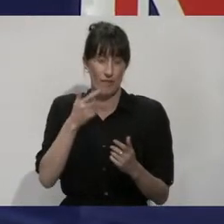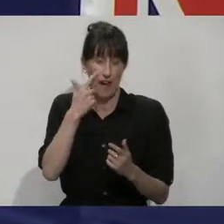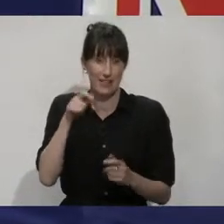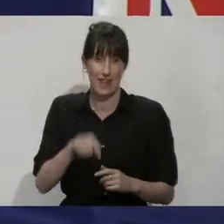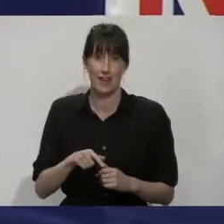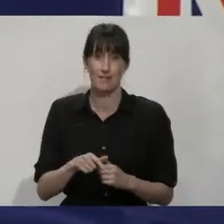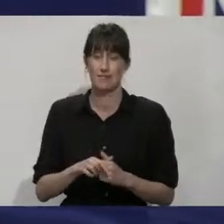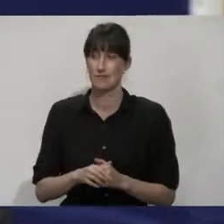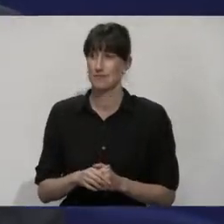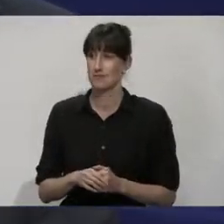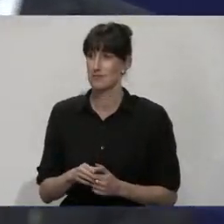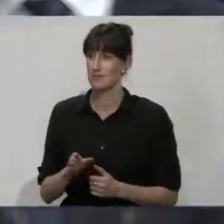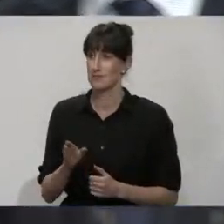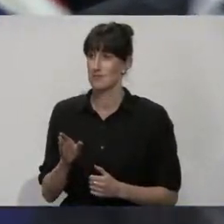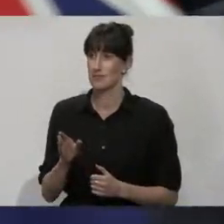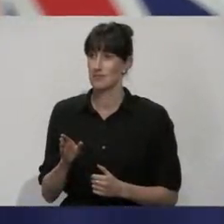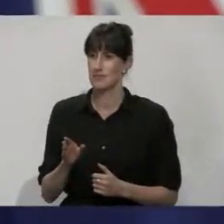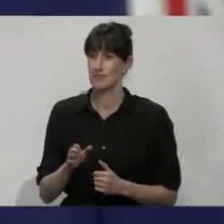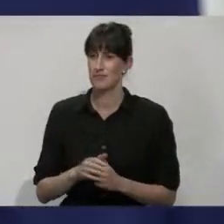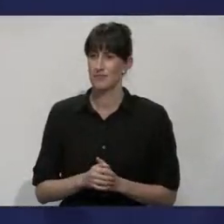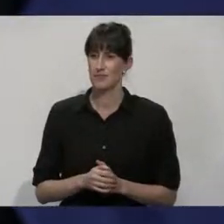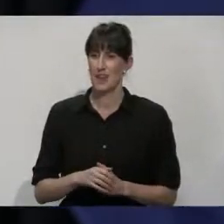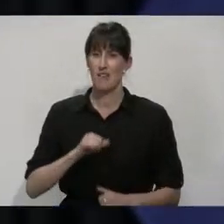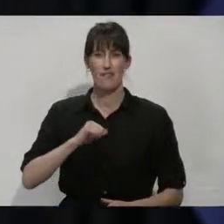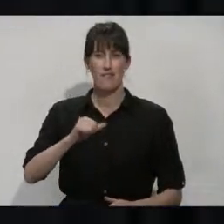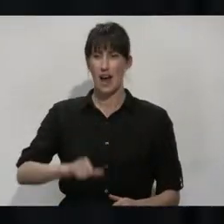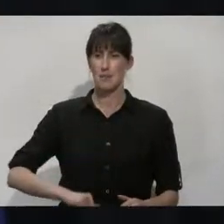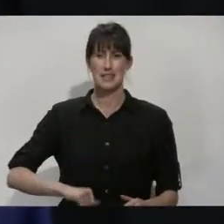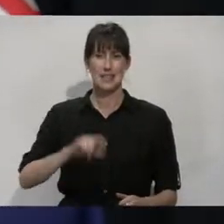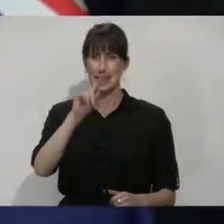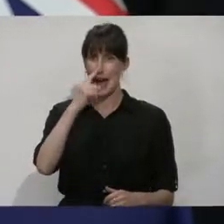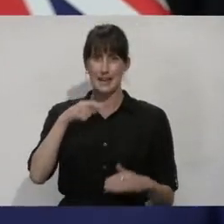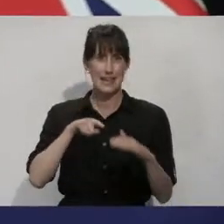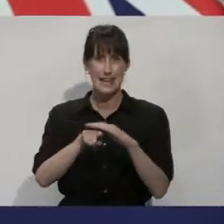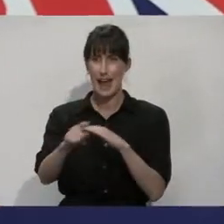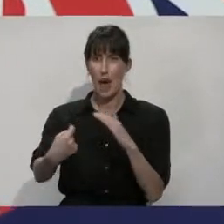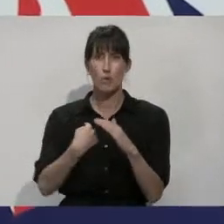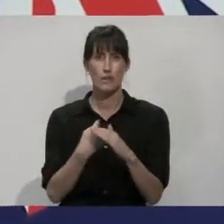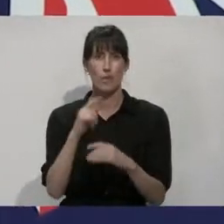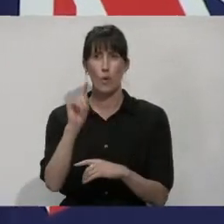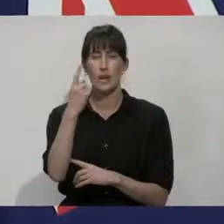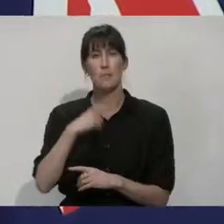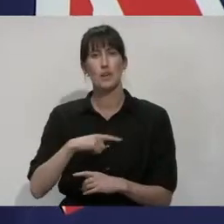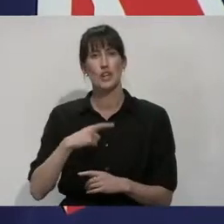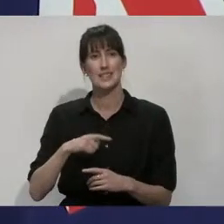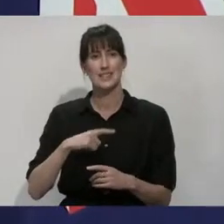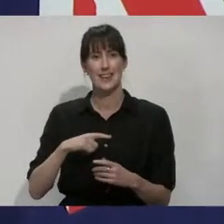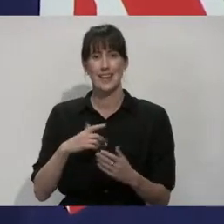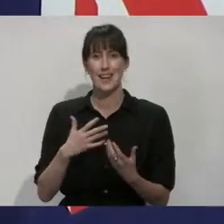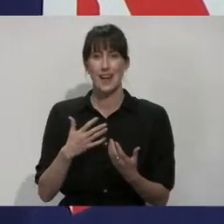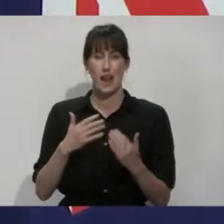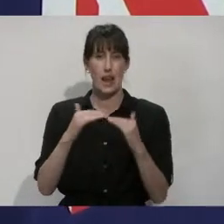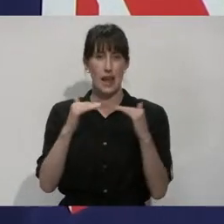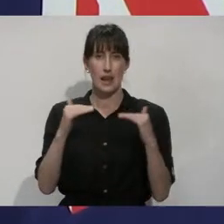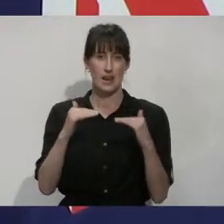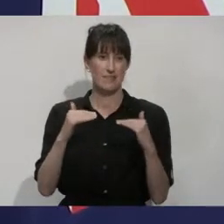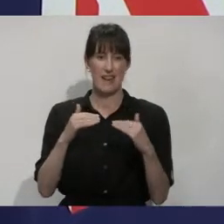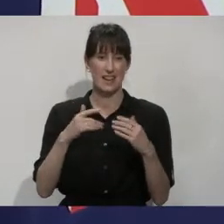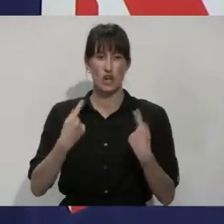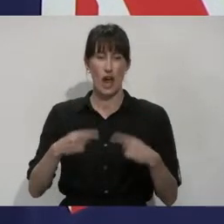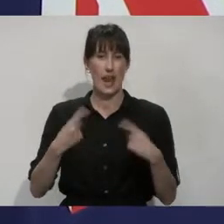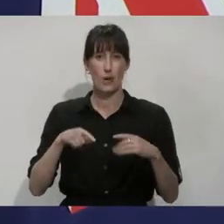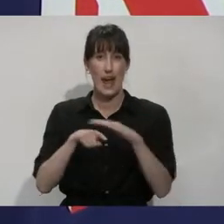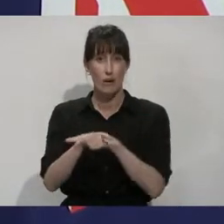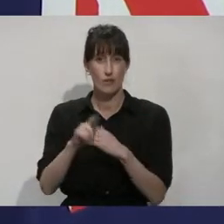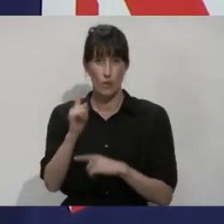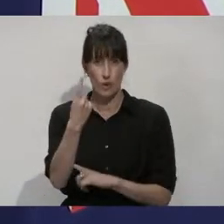them unable to feed their animals. Why are they not considered essential workers like they were under level 4? Look, there is an